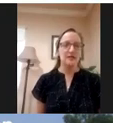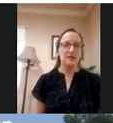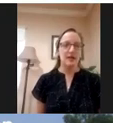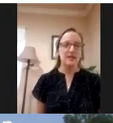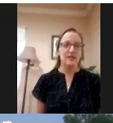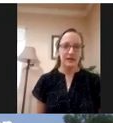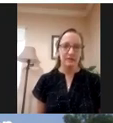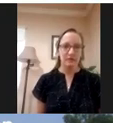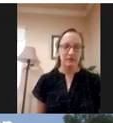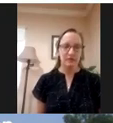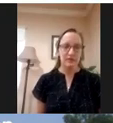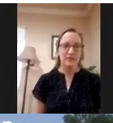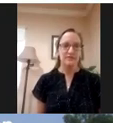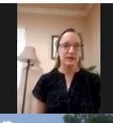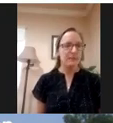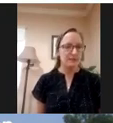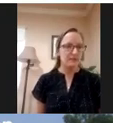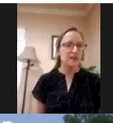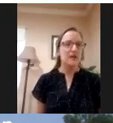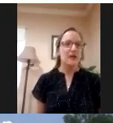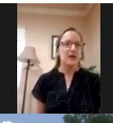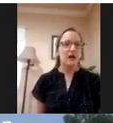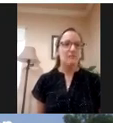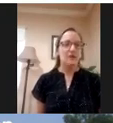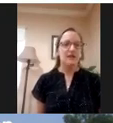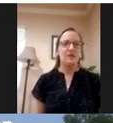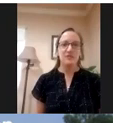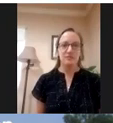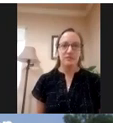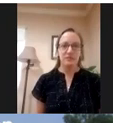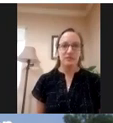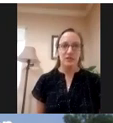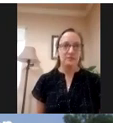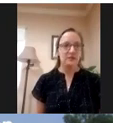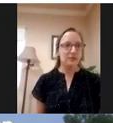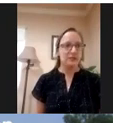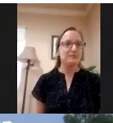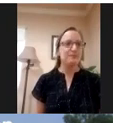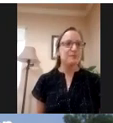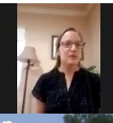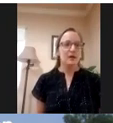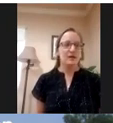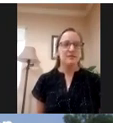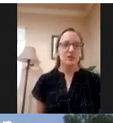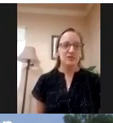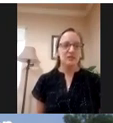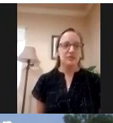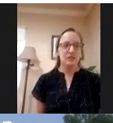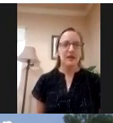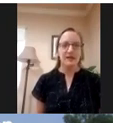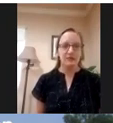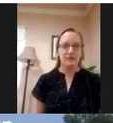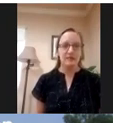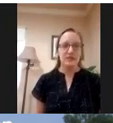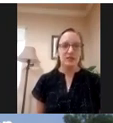and identified a federal interest and recommended that an ecosystem restoration project be completed. And this project included